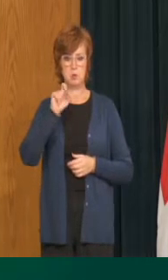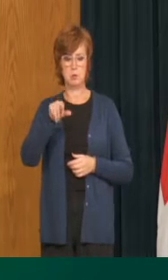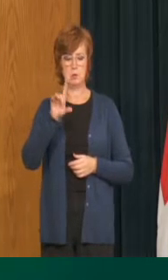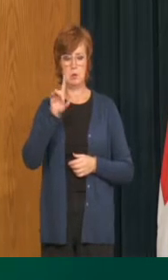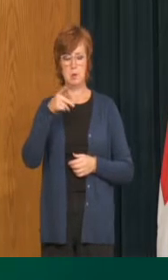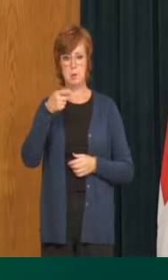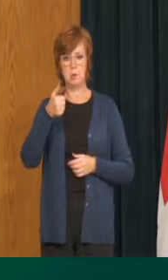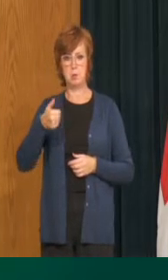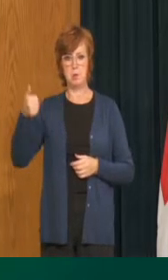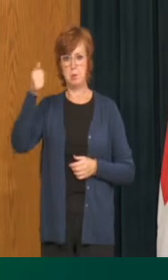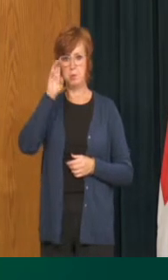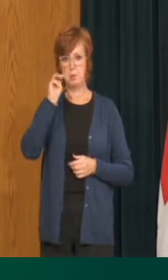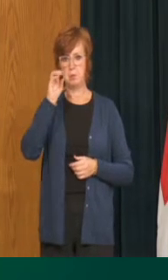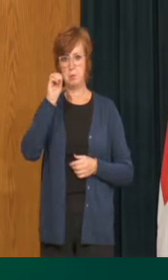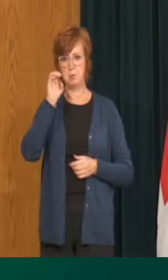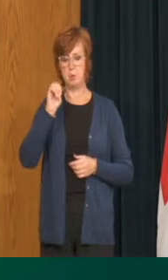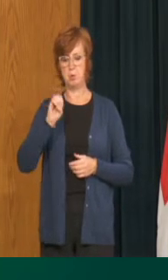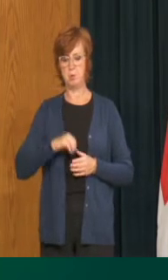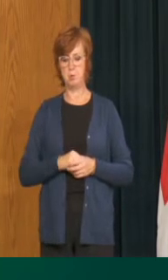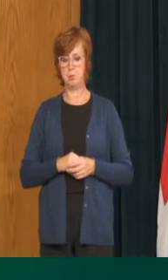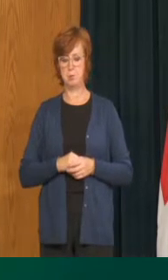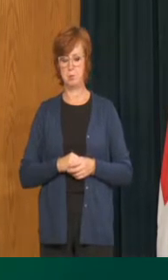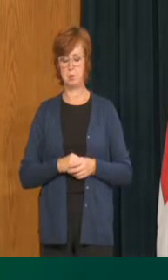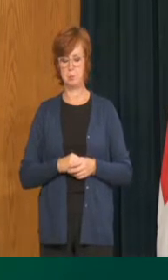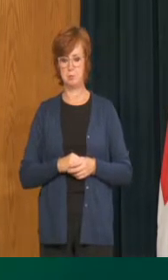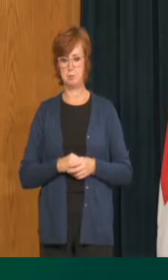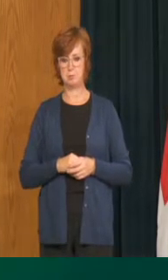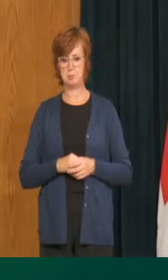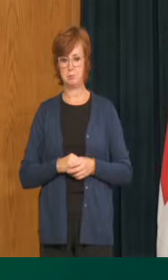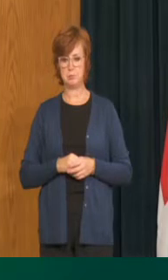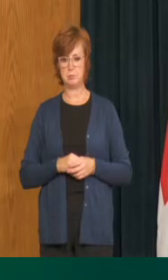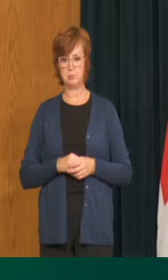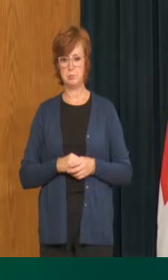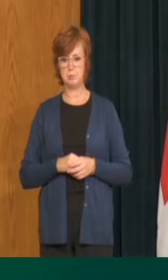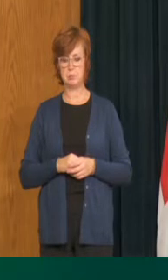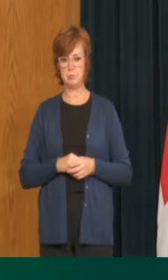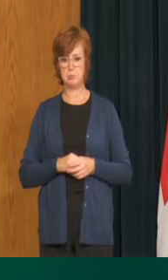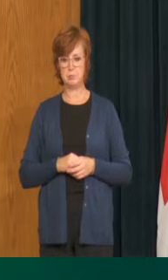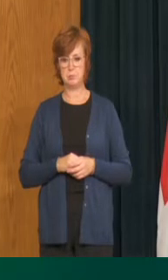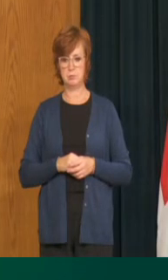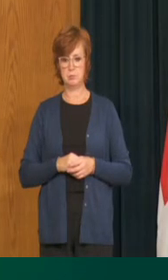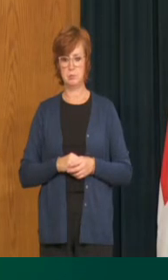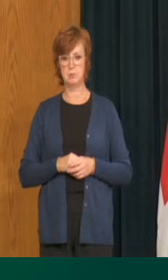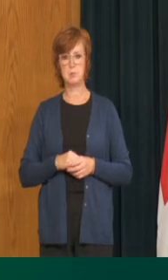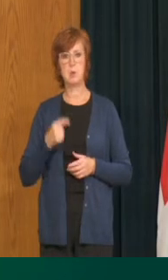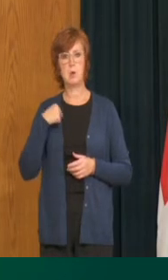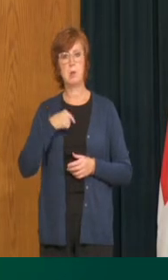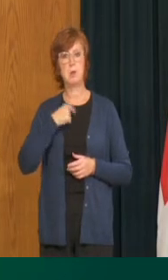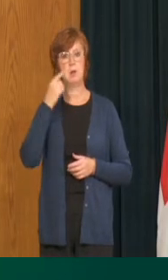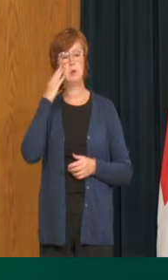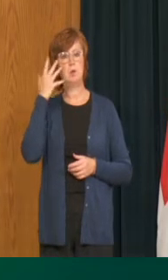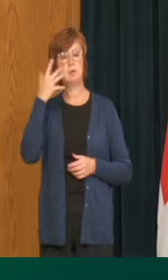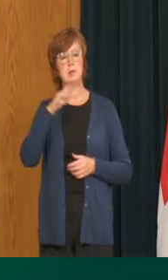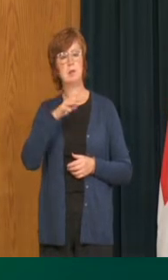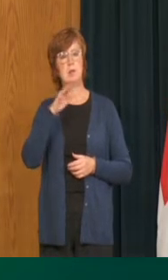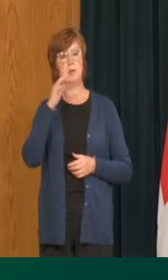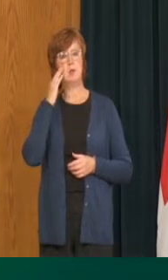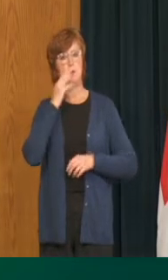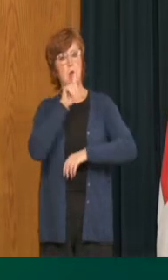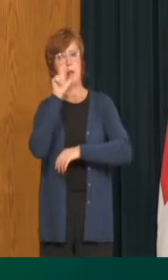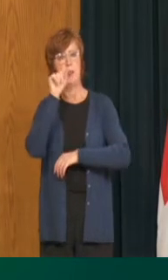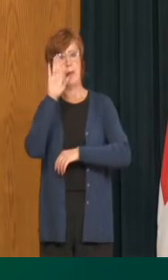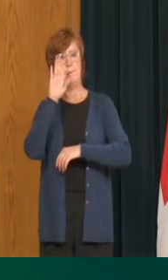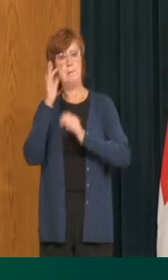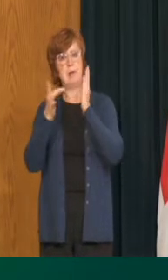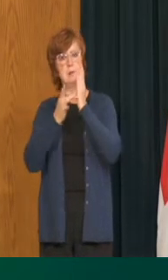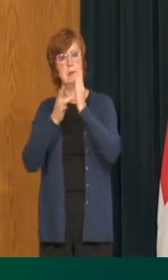for Premier Moe. We know that there is, a shortage of lab techs in Saskatchewan, and they need more to be